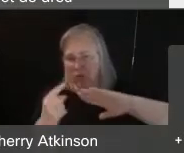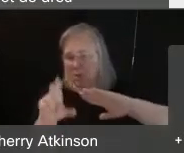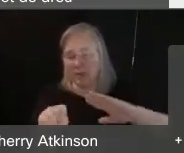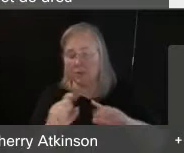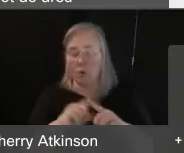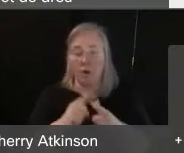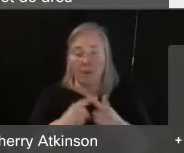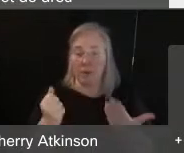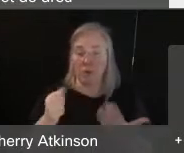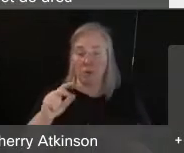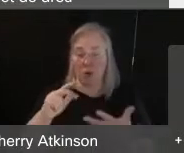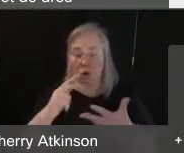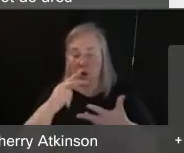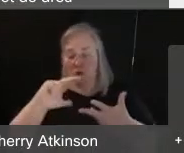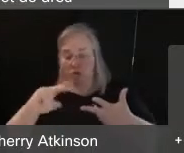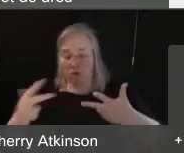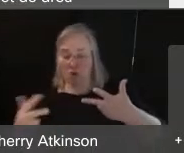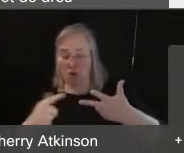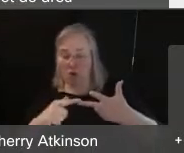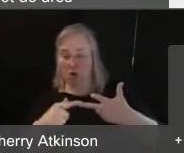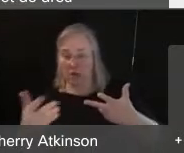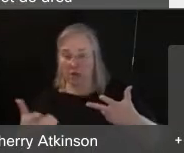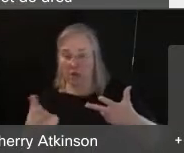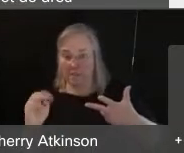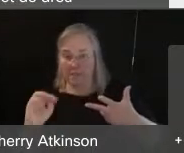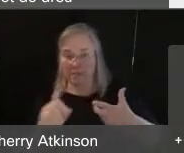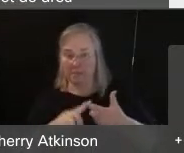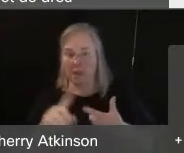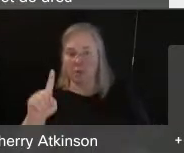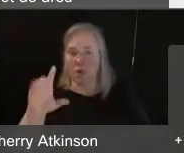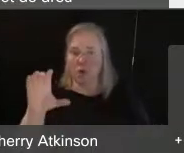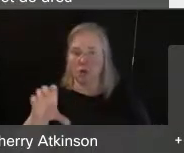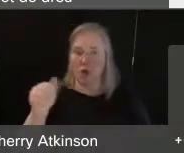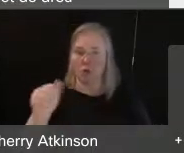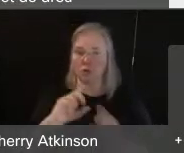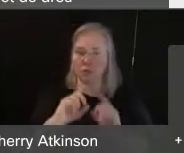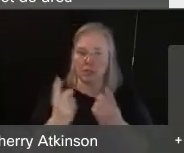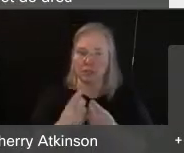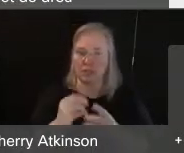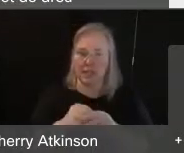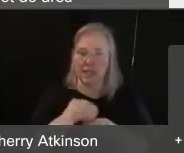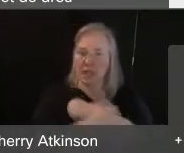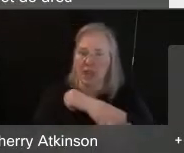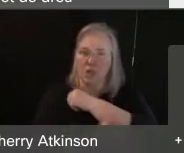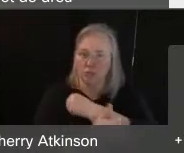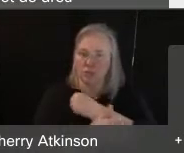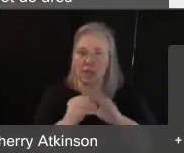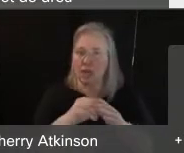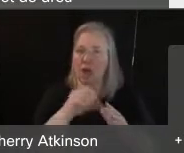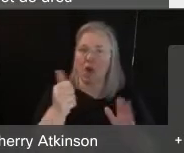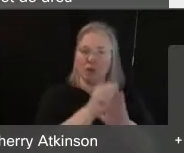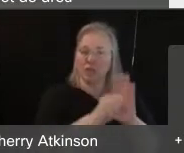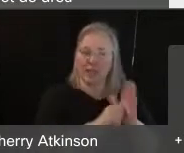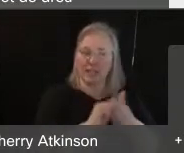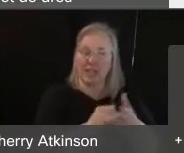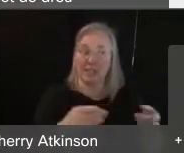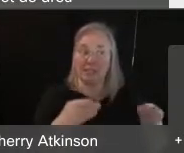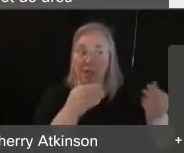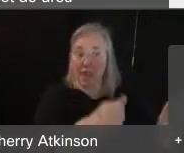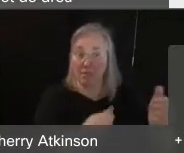Maryland, and there's 100 other districts in the country, in other states, that spend more than we do. And I think